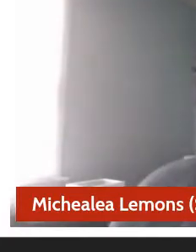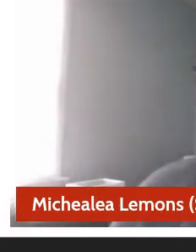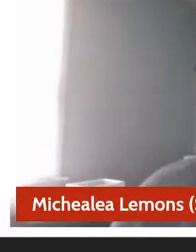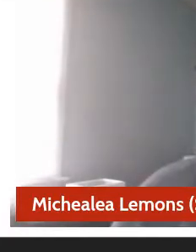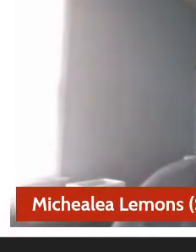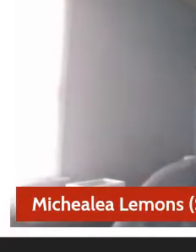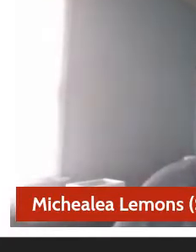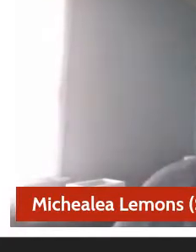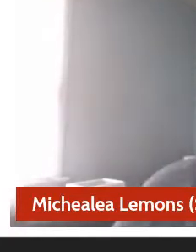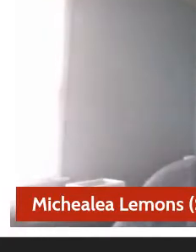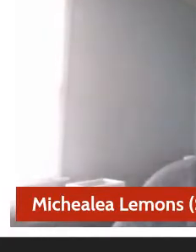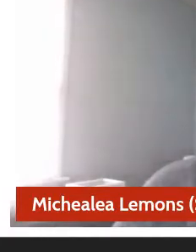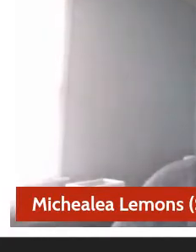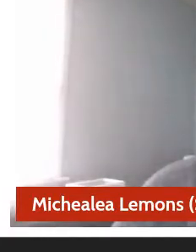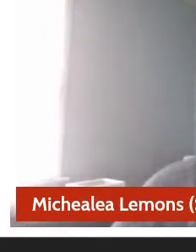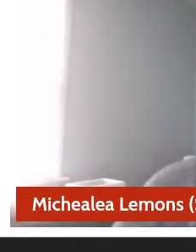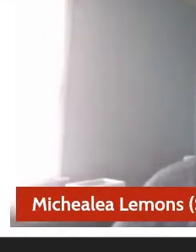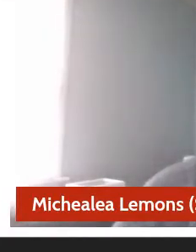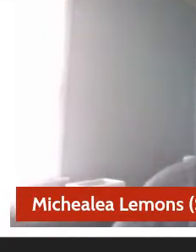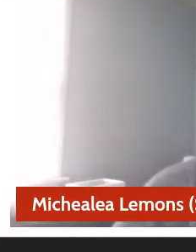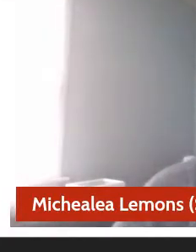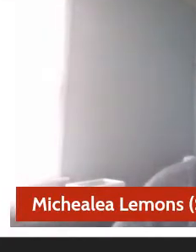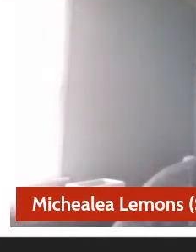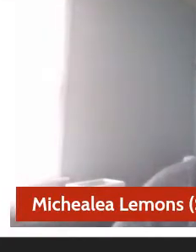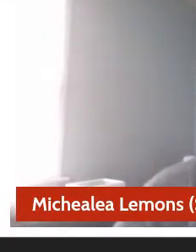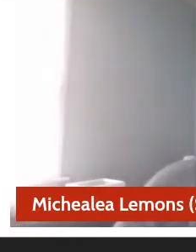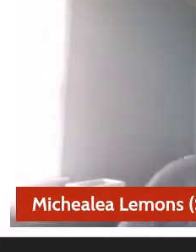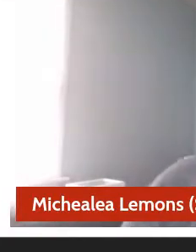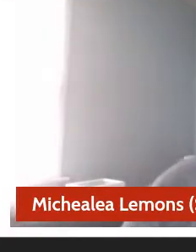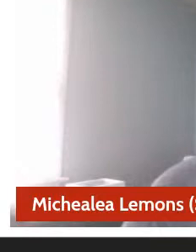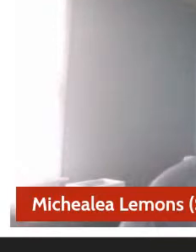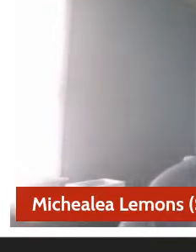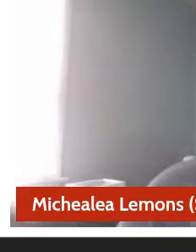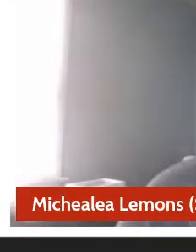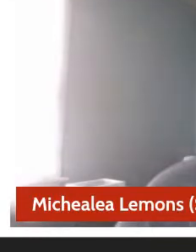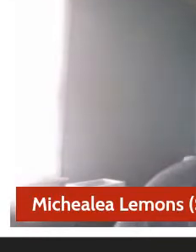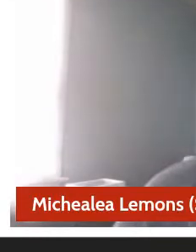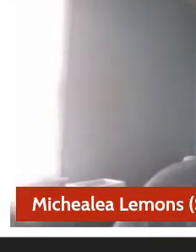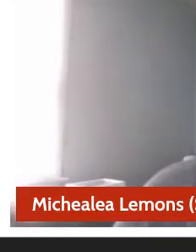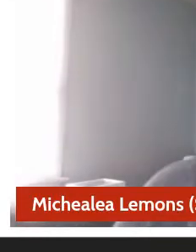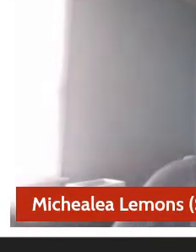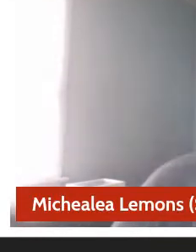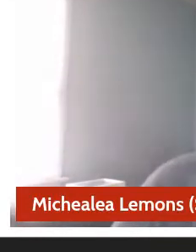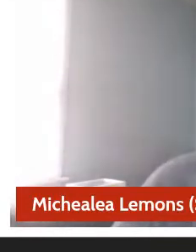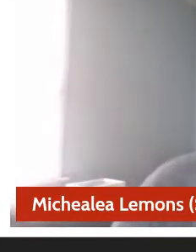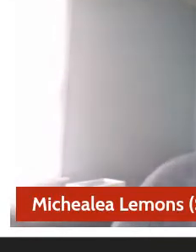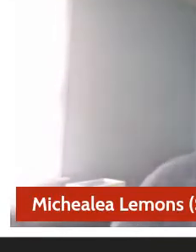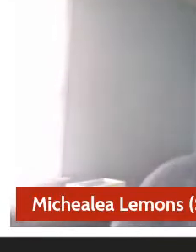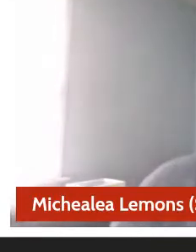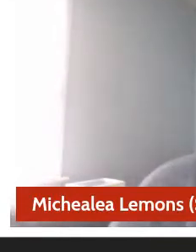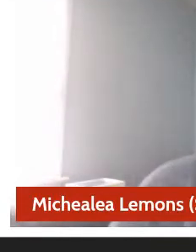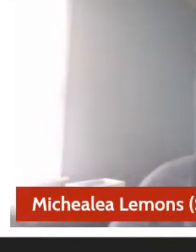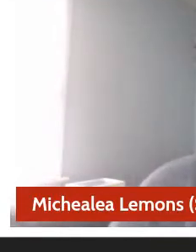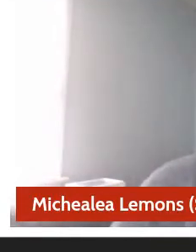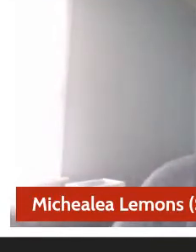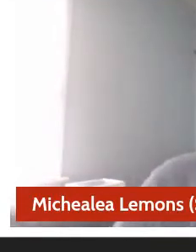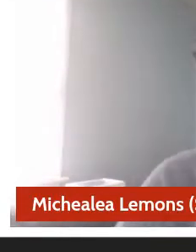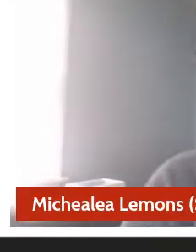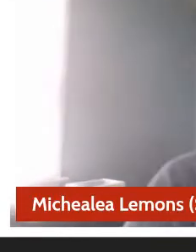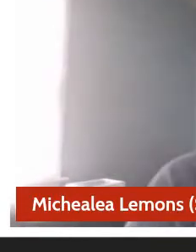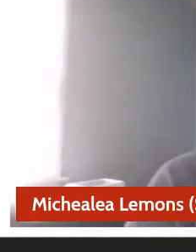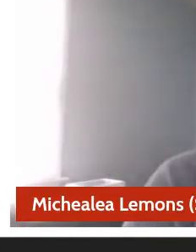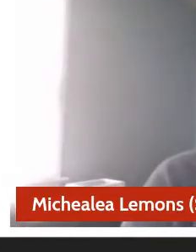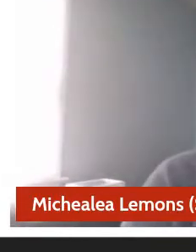last 30 minutes of today, we really want to show off our virtual art gallery, which we have titled